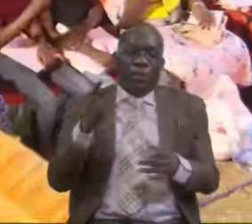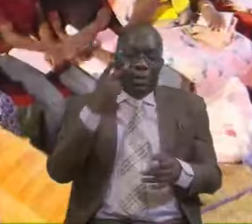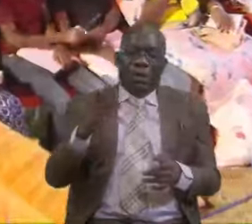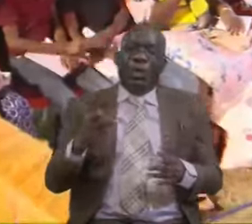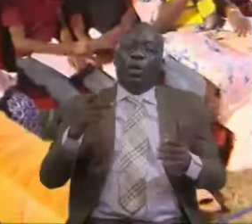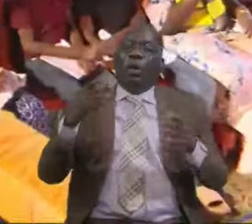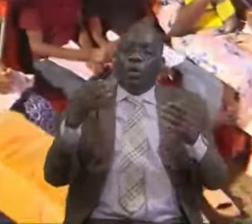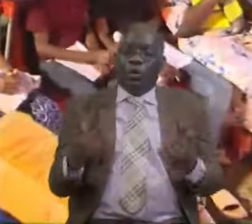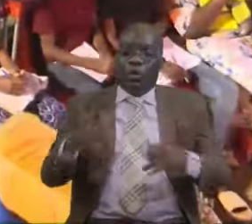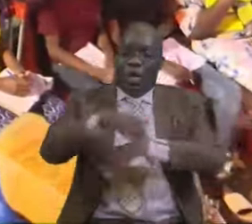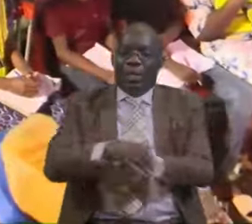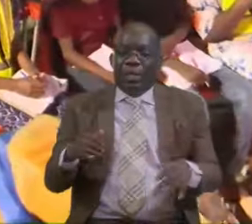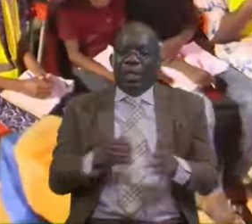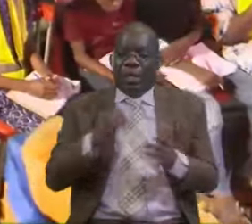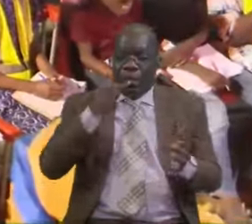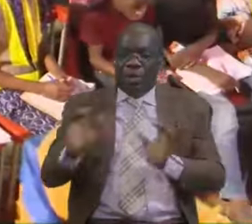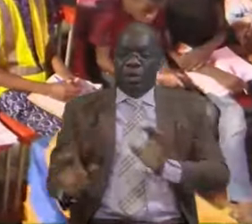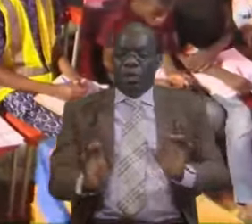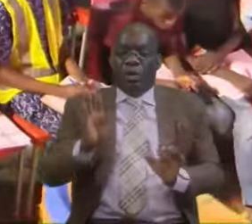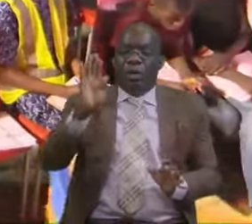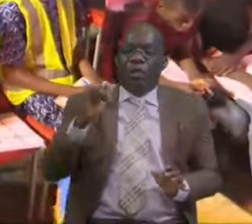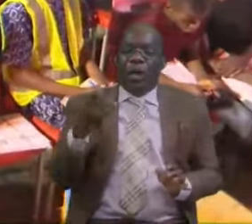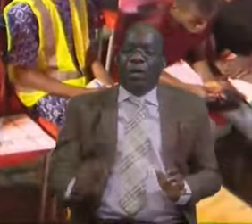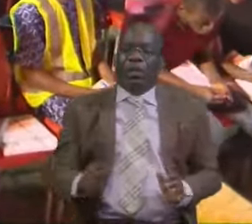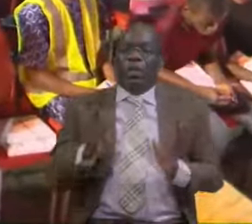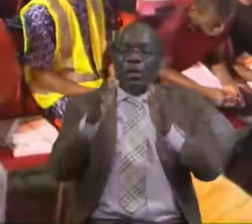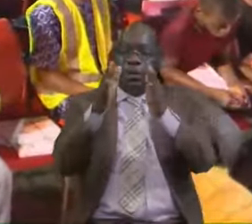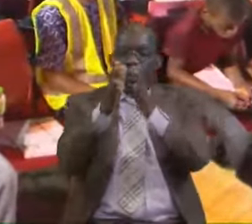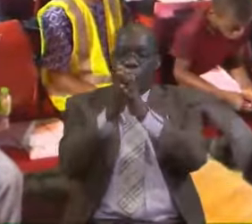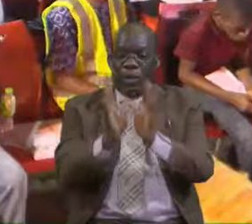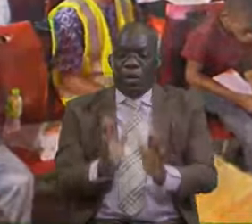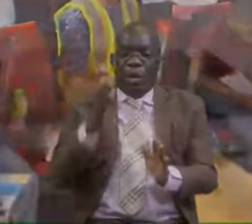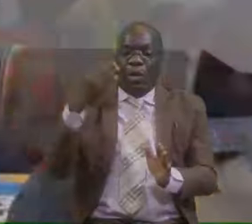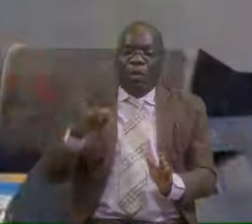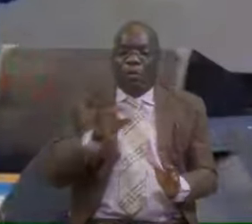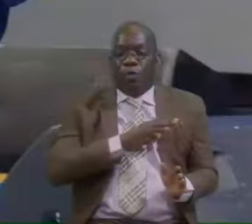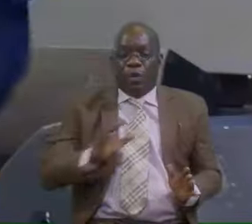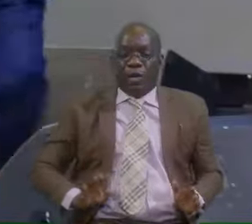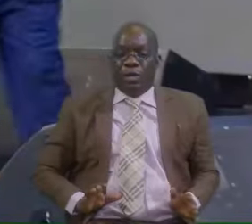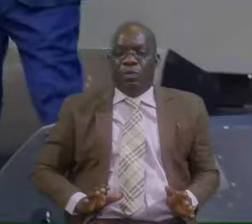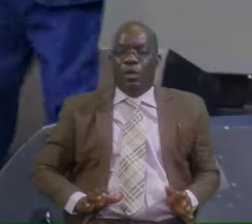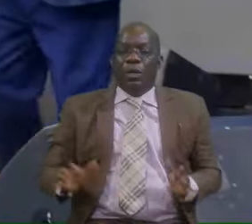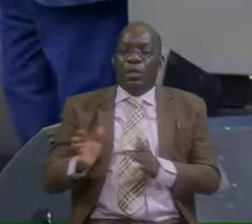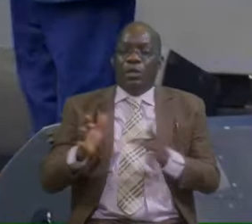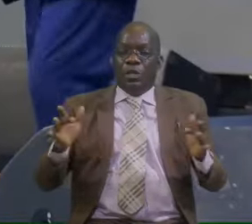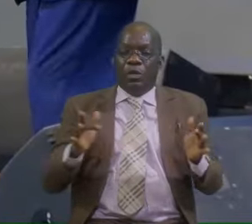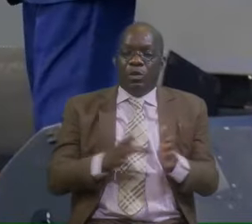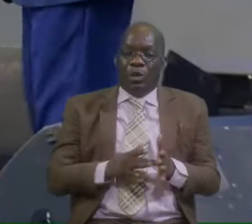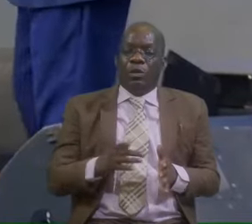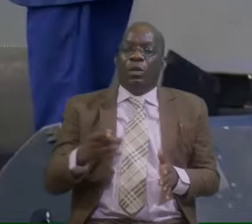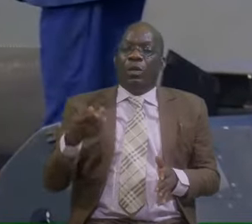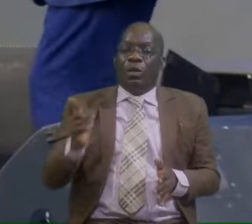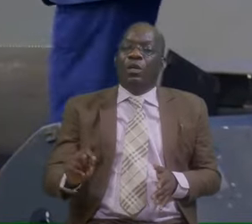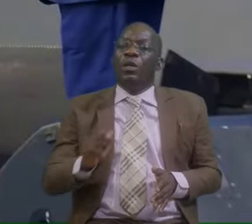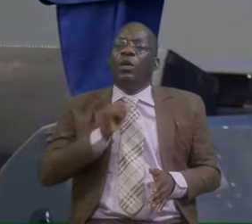Tonight is done by the intercession of Christ Jesus, the